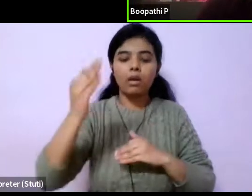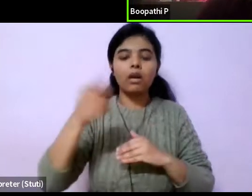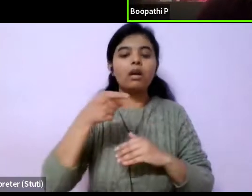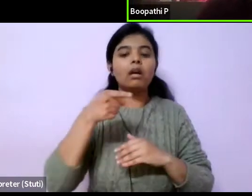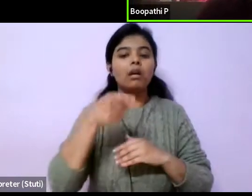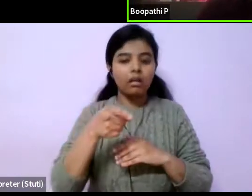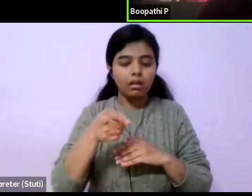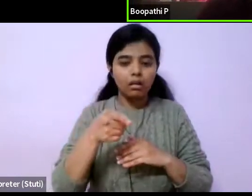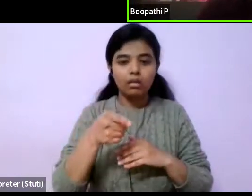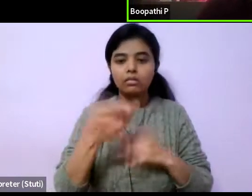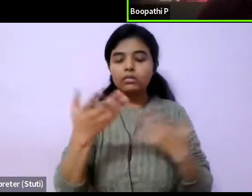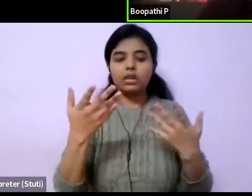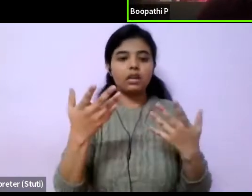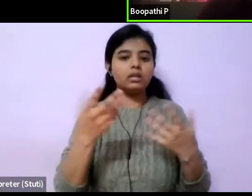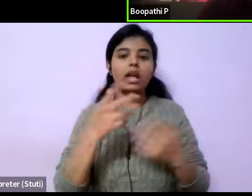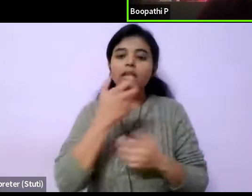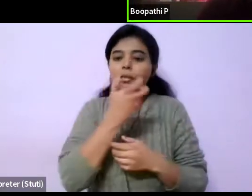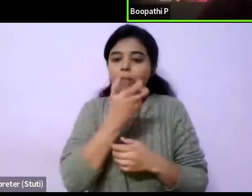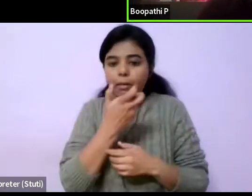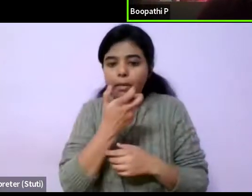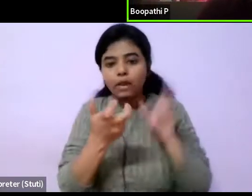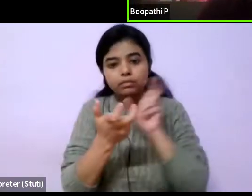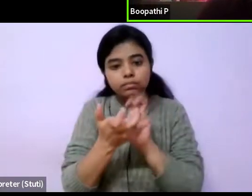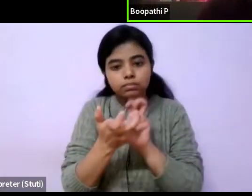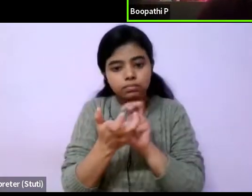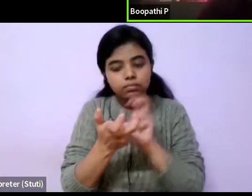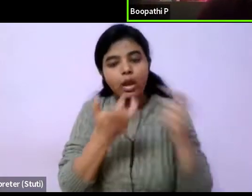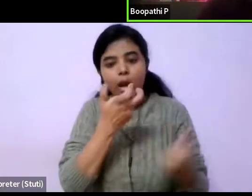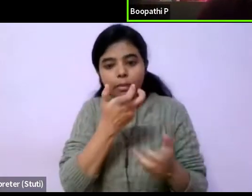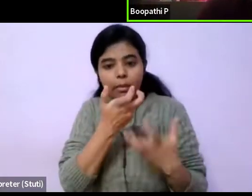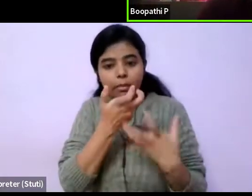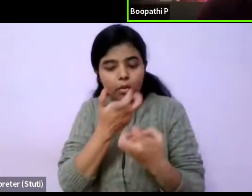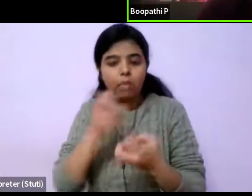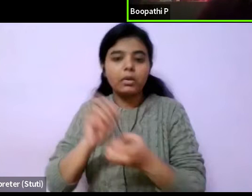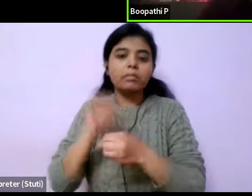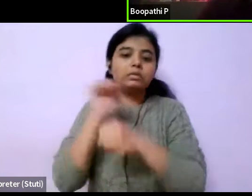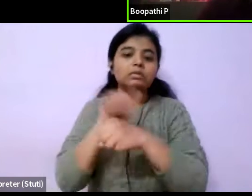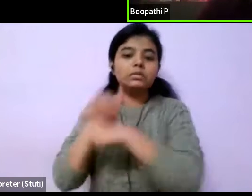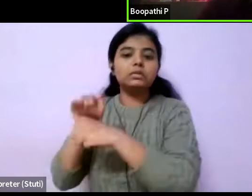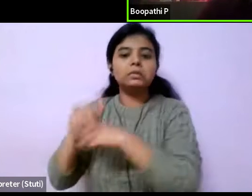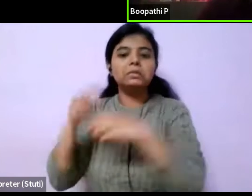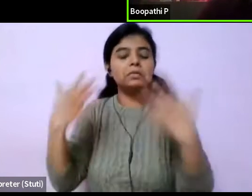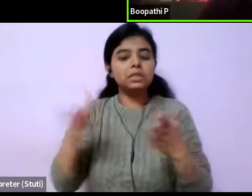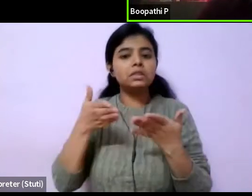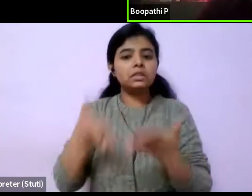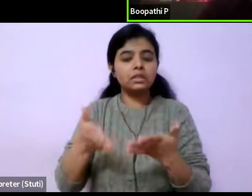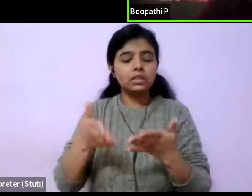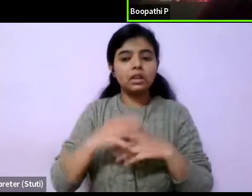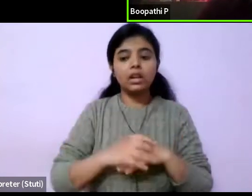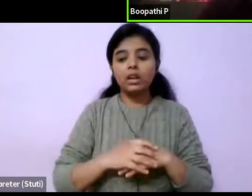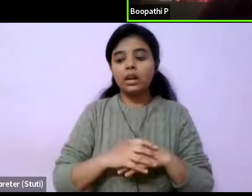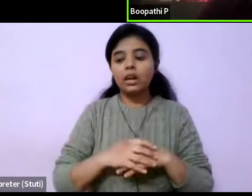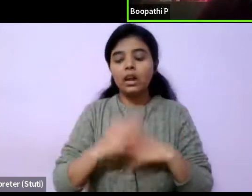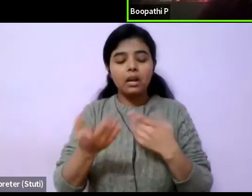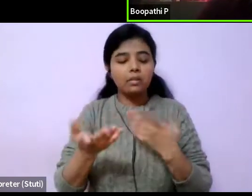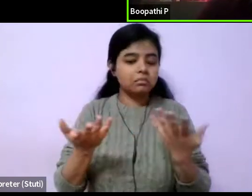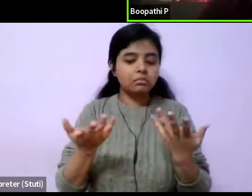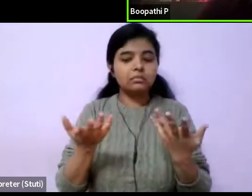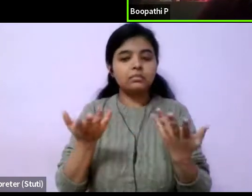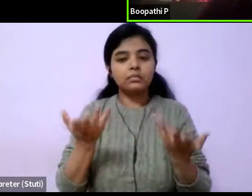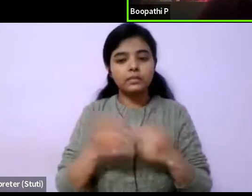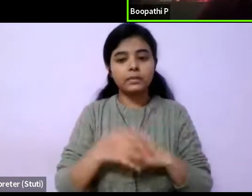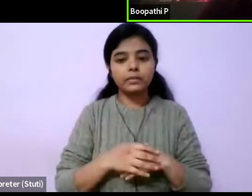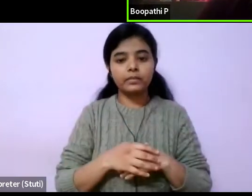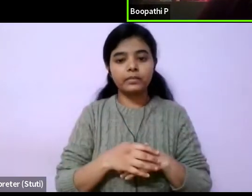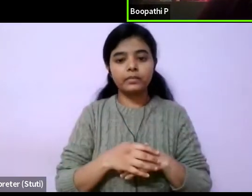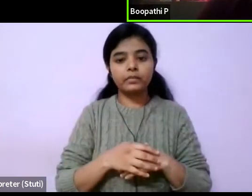largely through their voice note and everything, informing them when the next particular